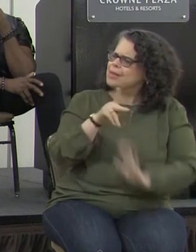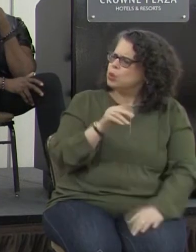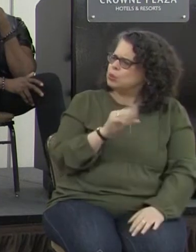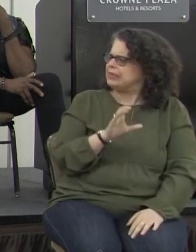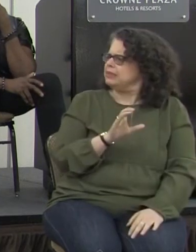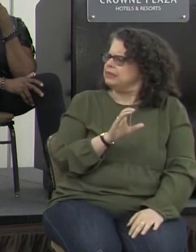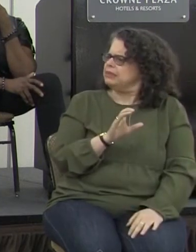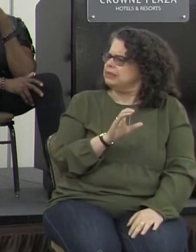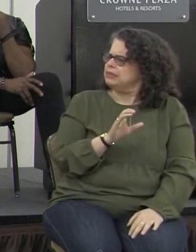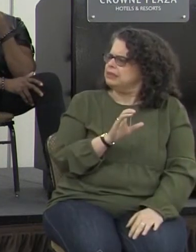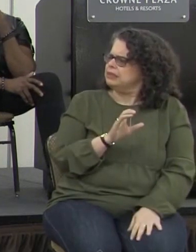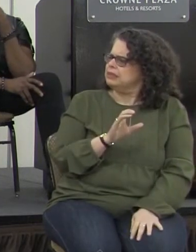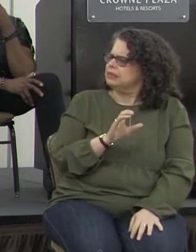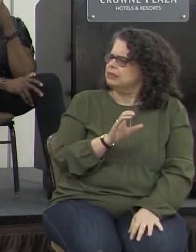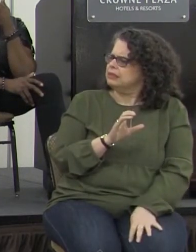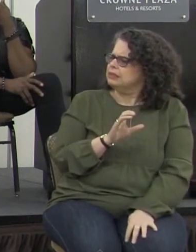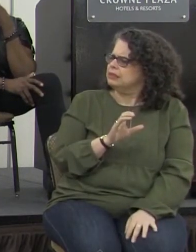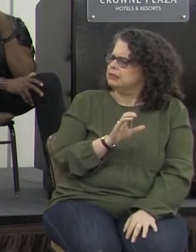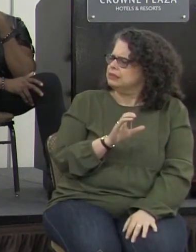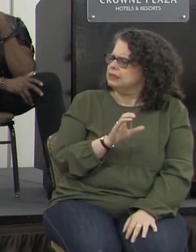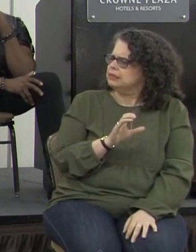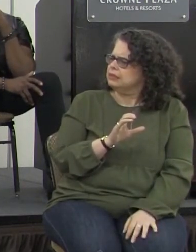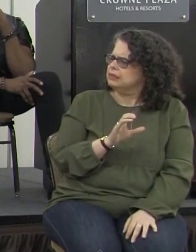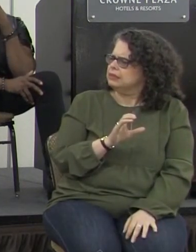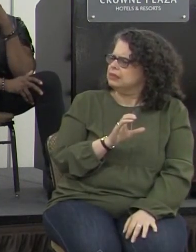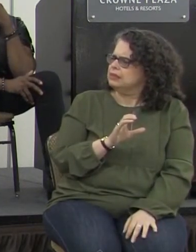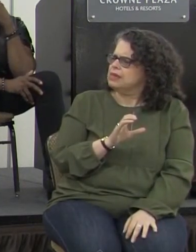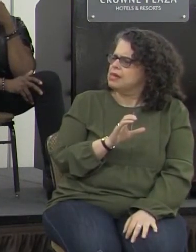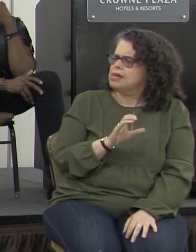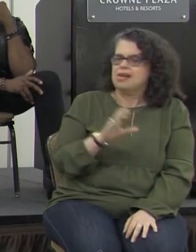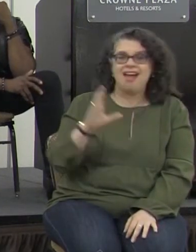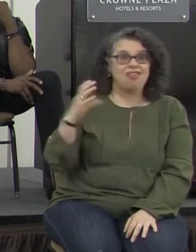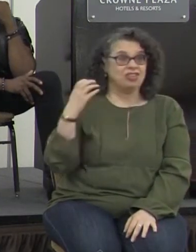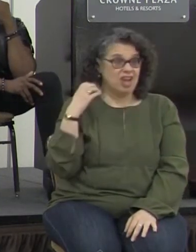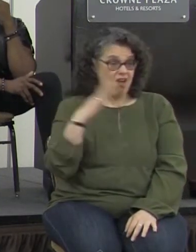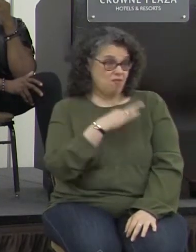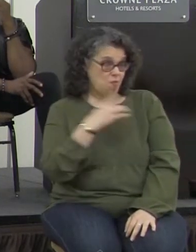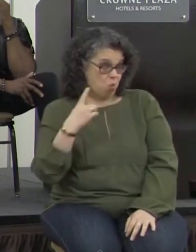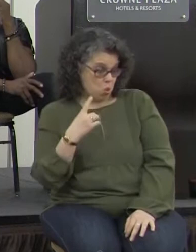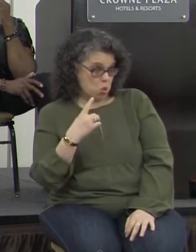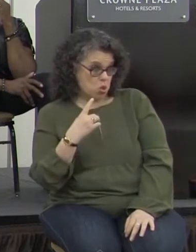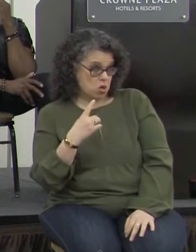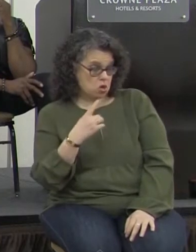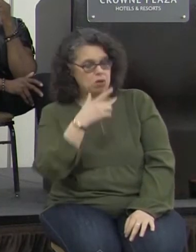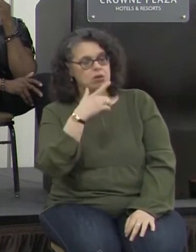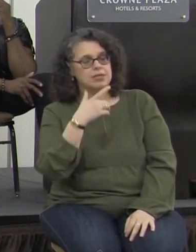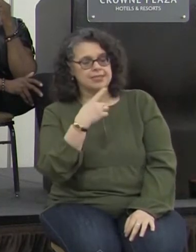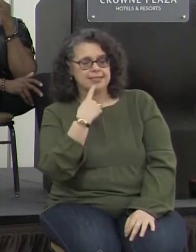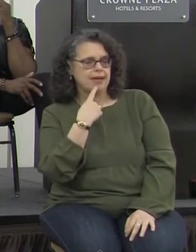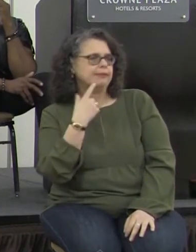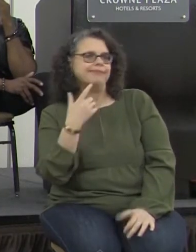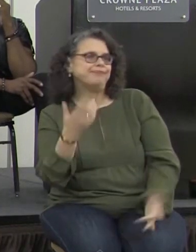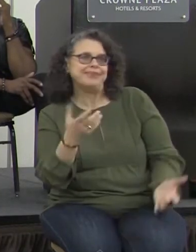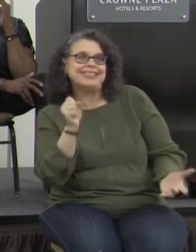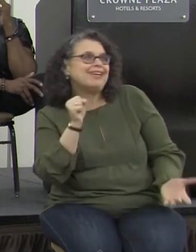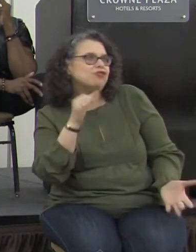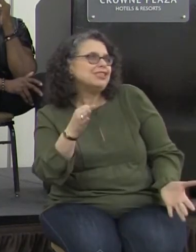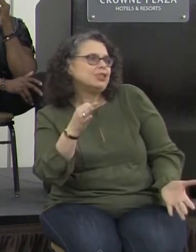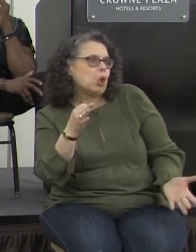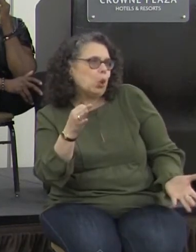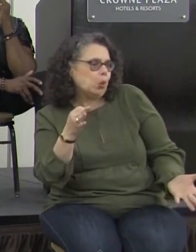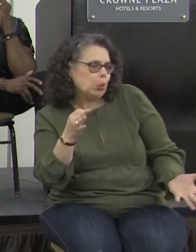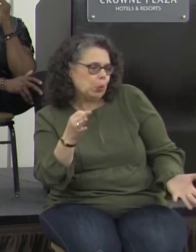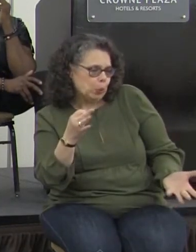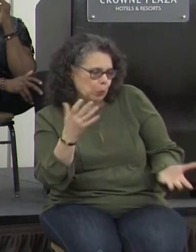color? And the chair said, because it's San Francisco,